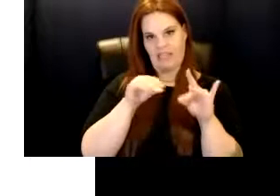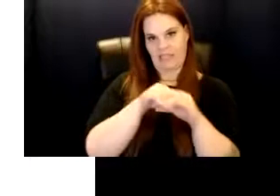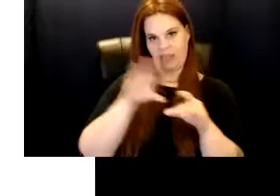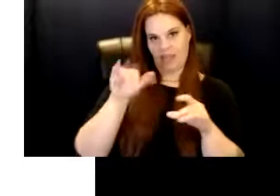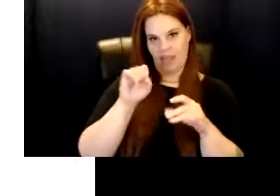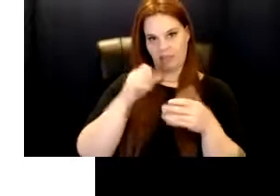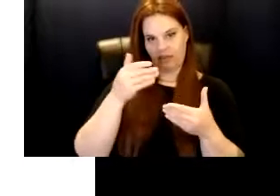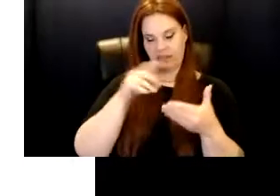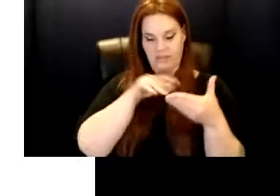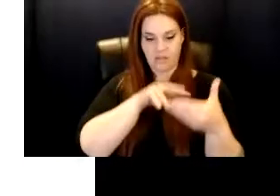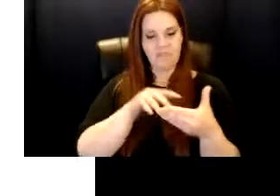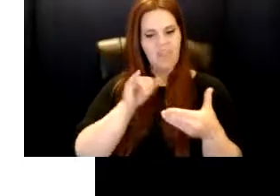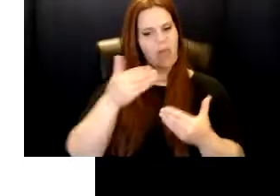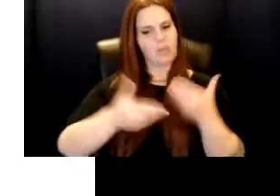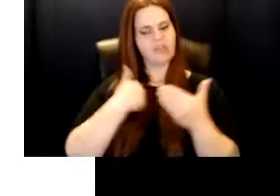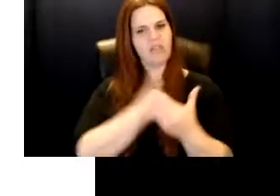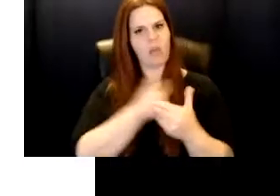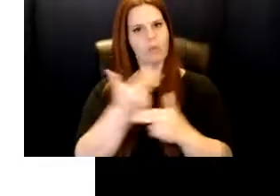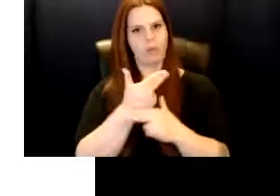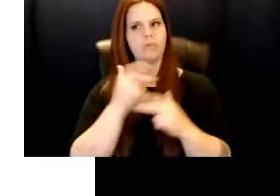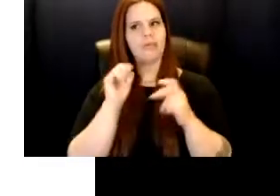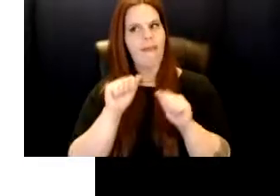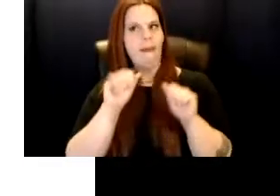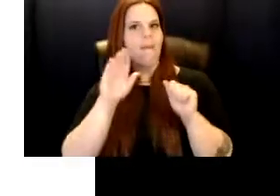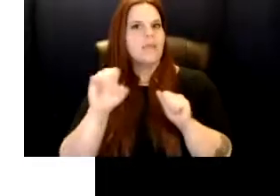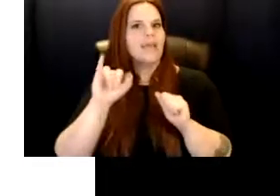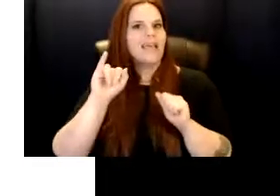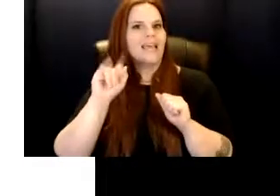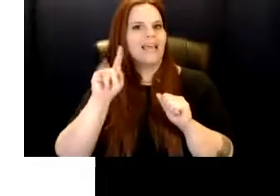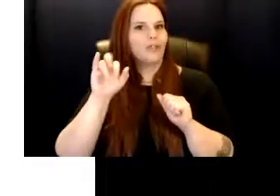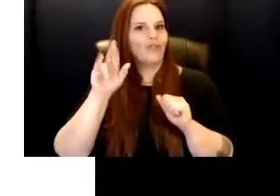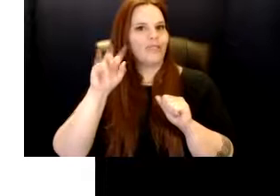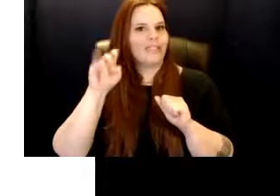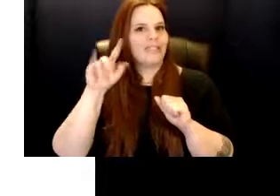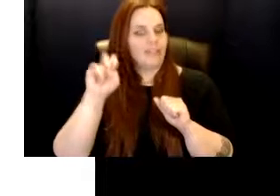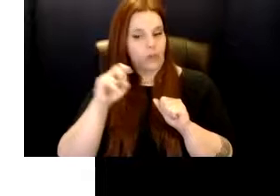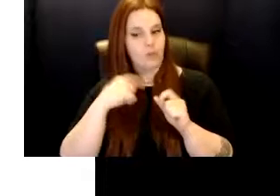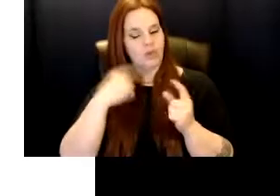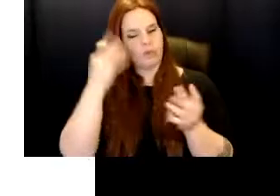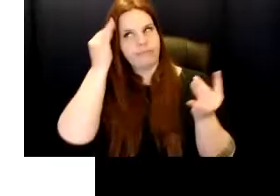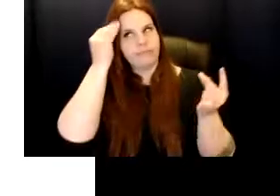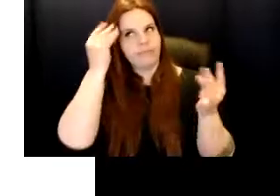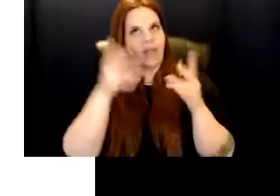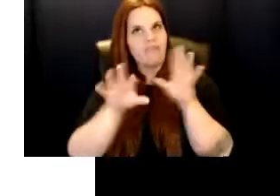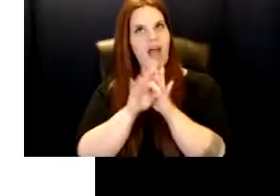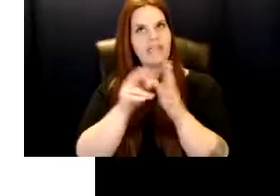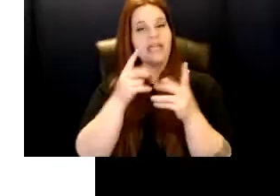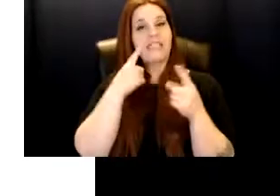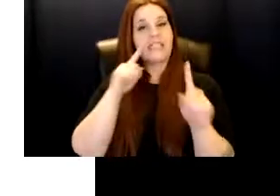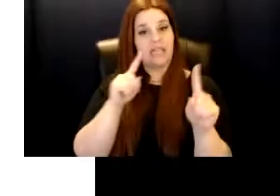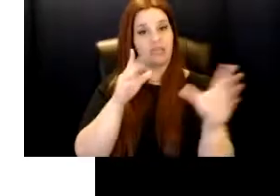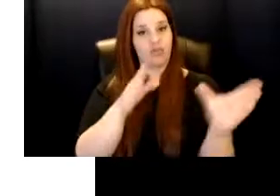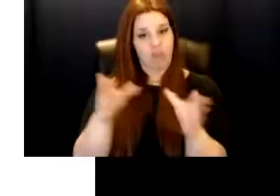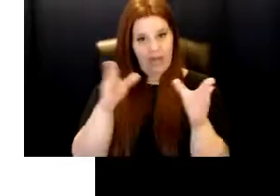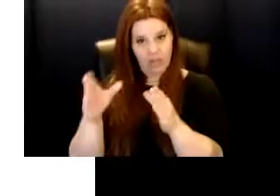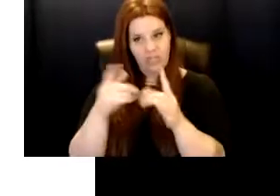be an iterative process as well, to continue to gather and disseminate successful strategies online so that more and more communities